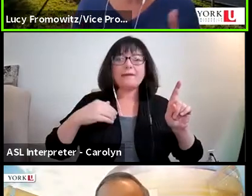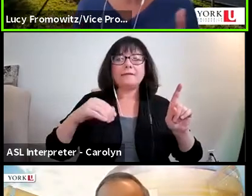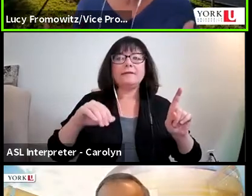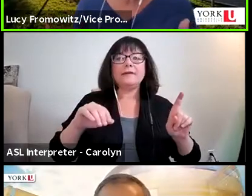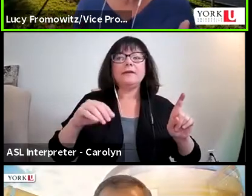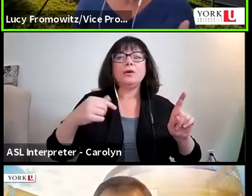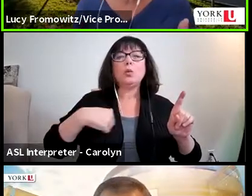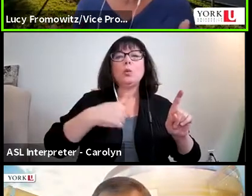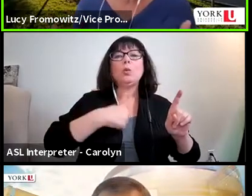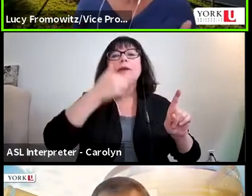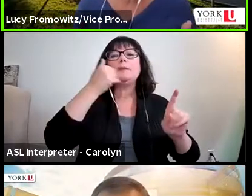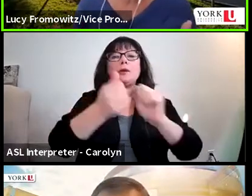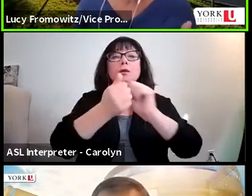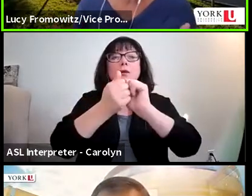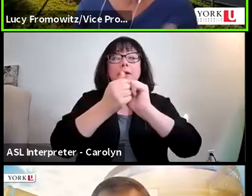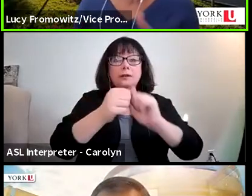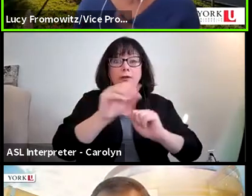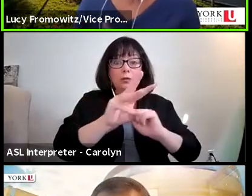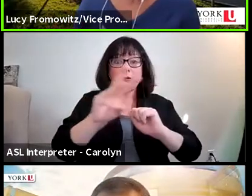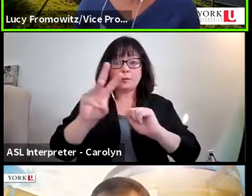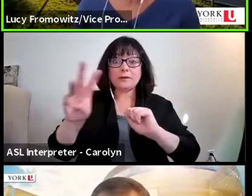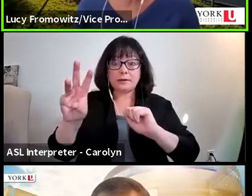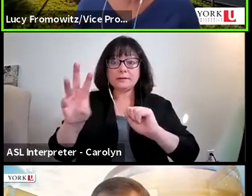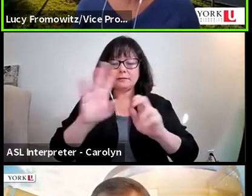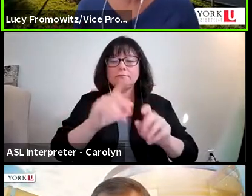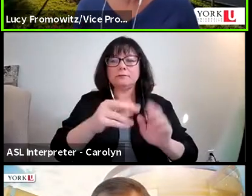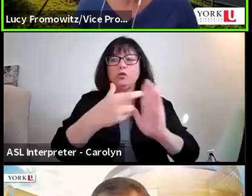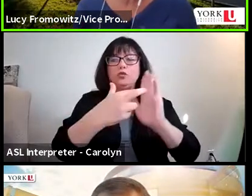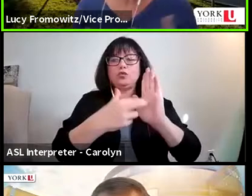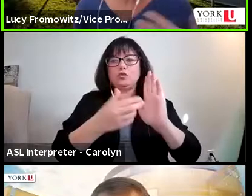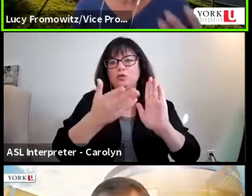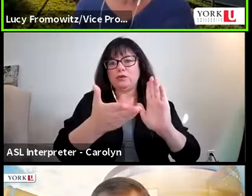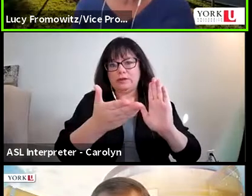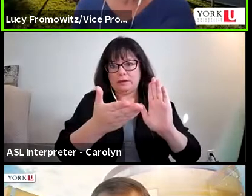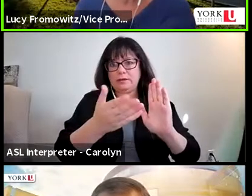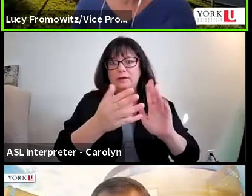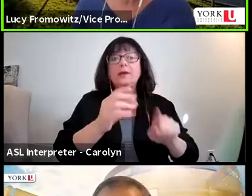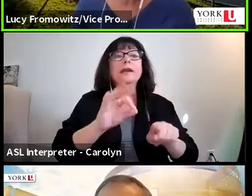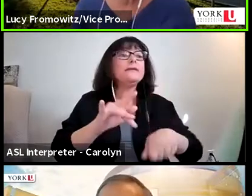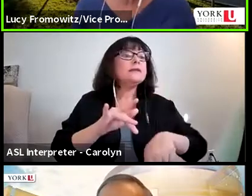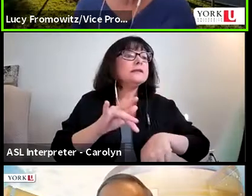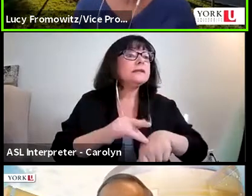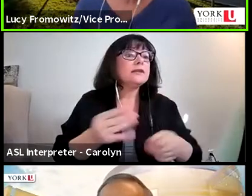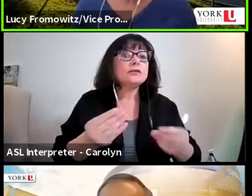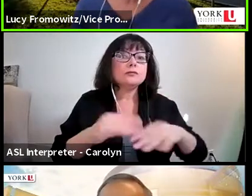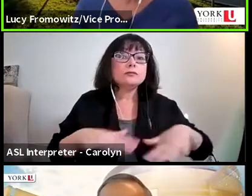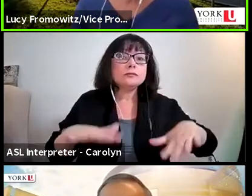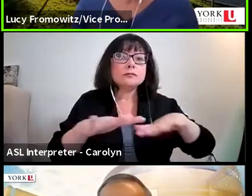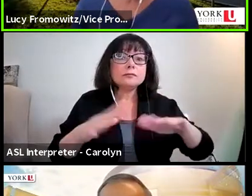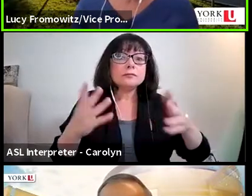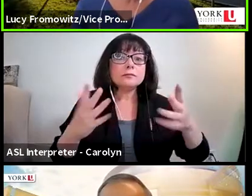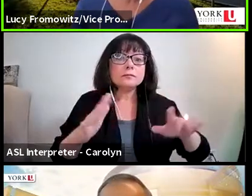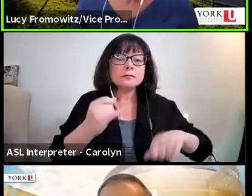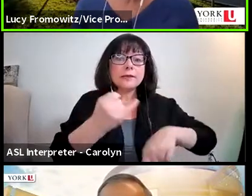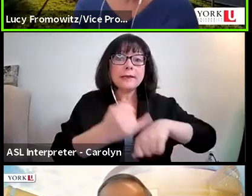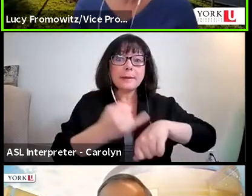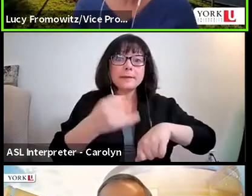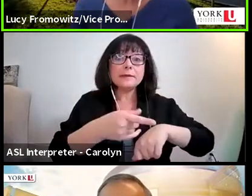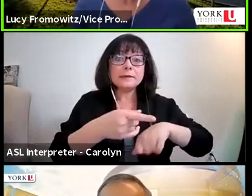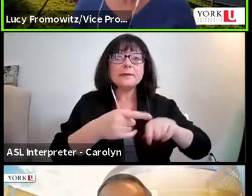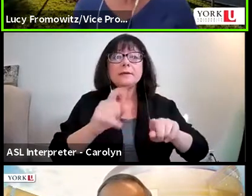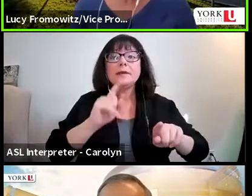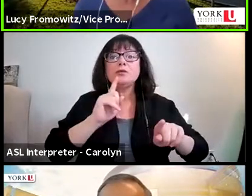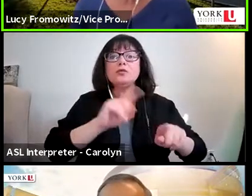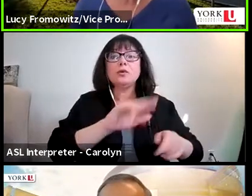and they can, if they have been on campus, report to their supervisor or their dean. If